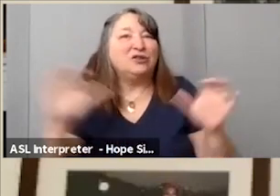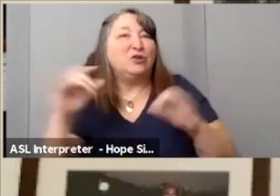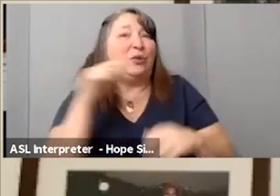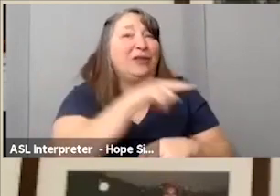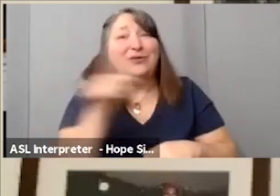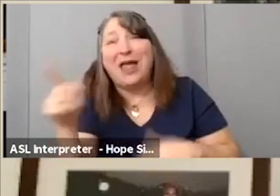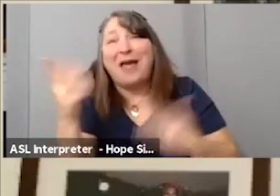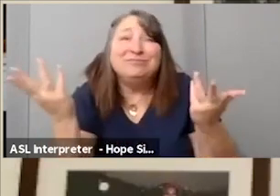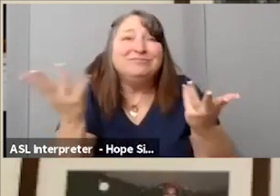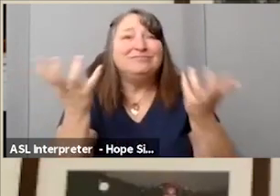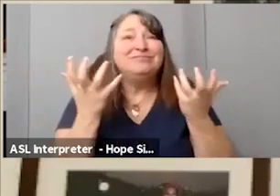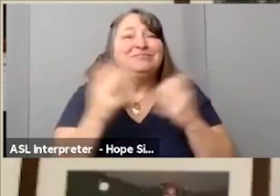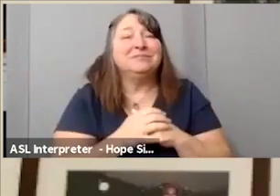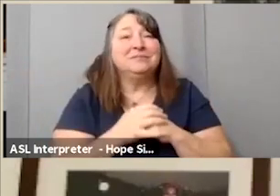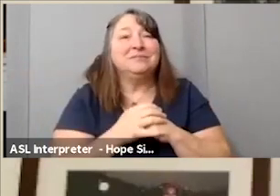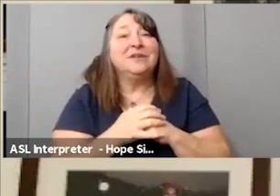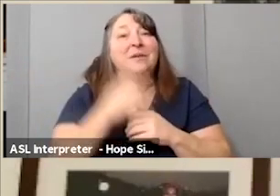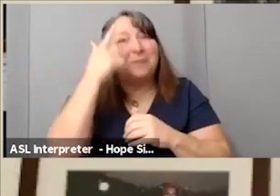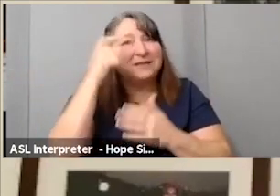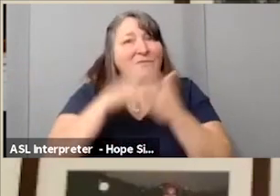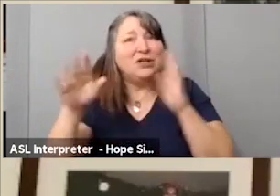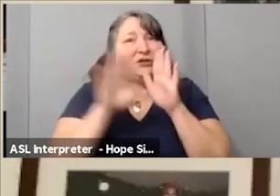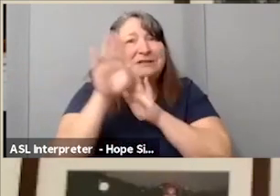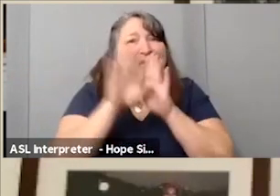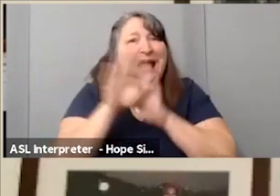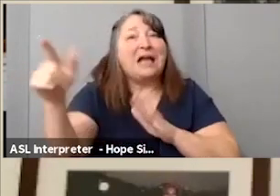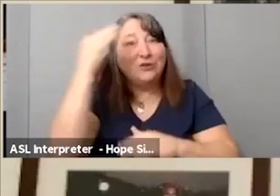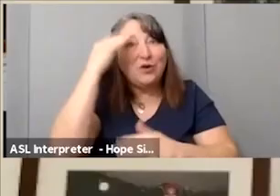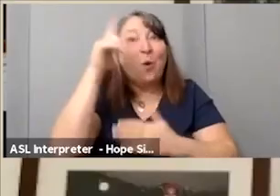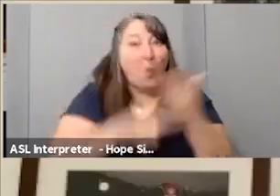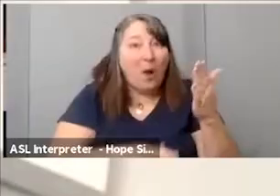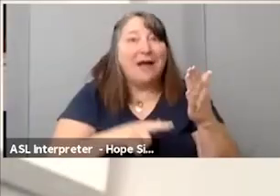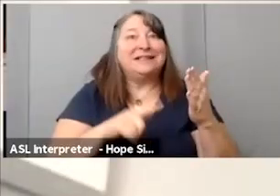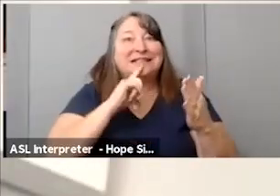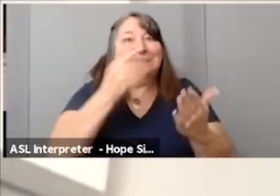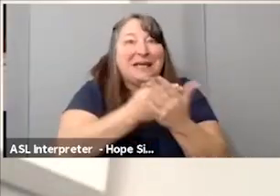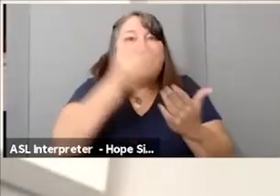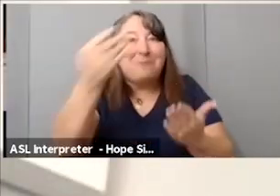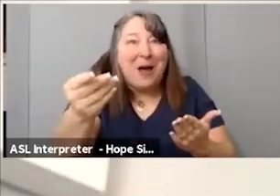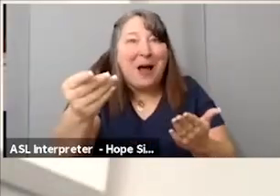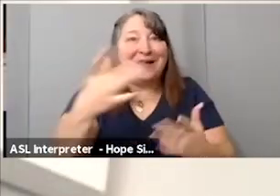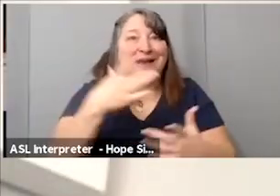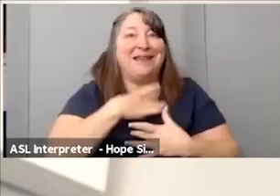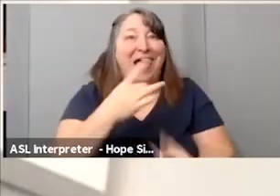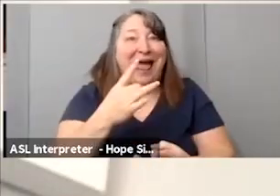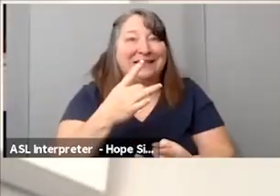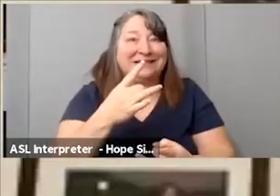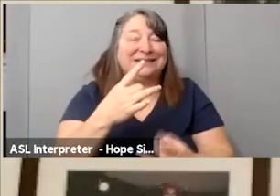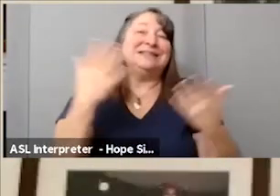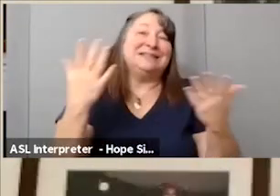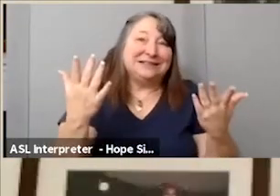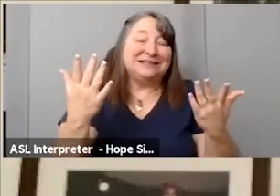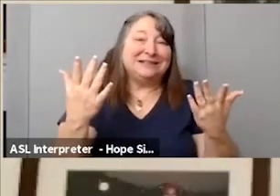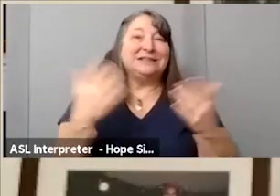because of the things that you're developing and what's being bought, right? Before Yeah. it's even cast. So I'd love for you to, if